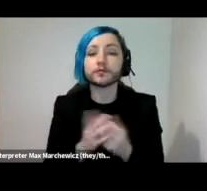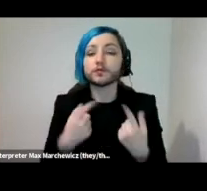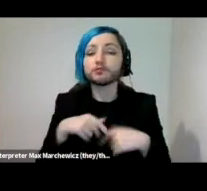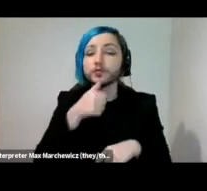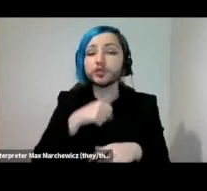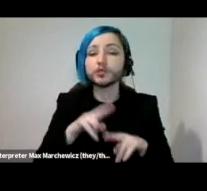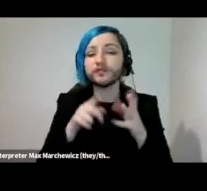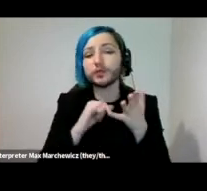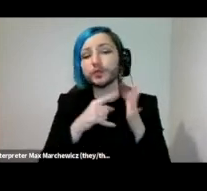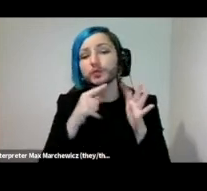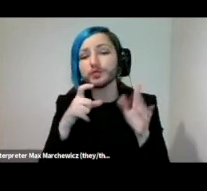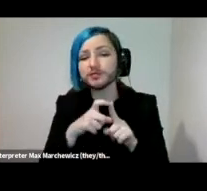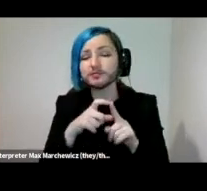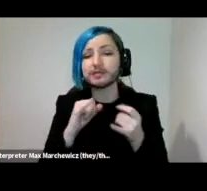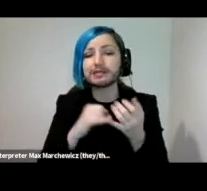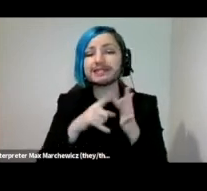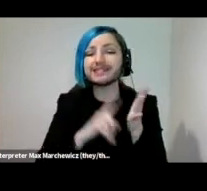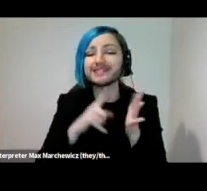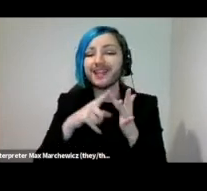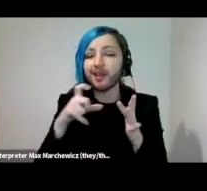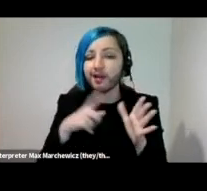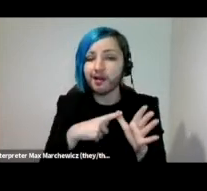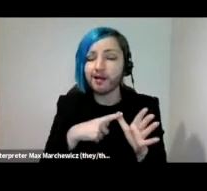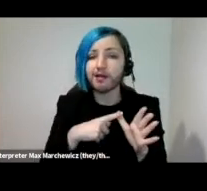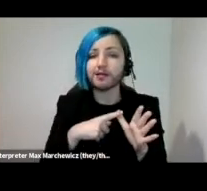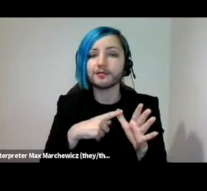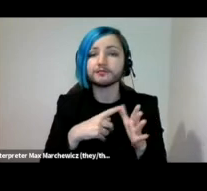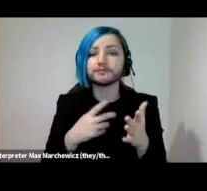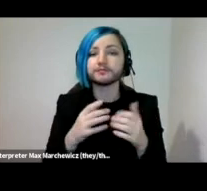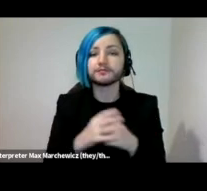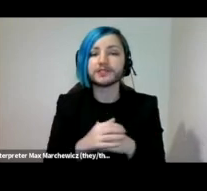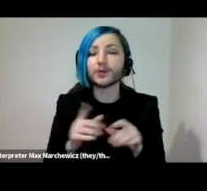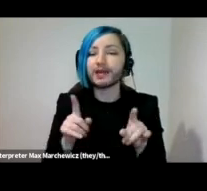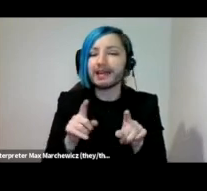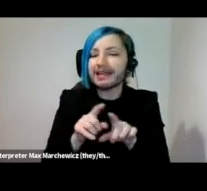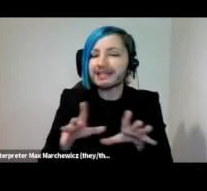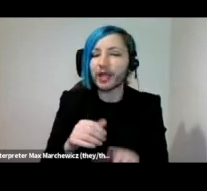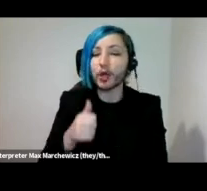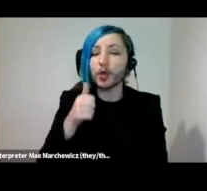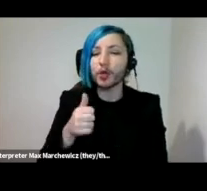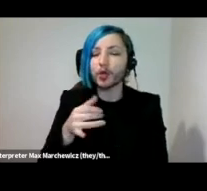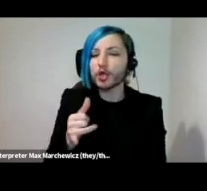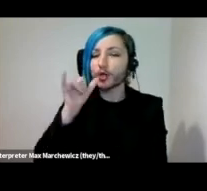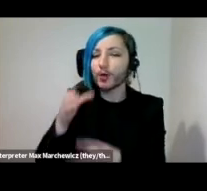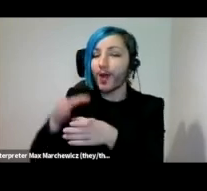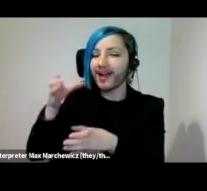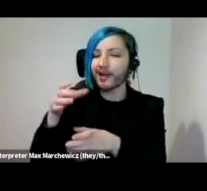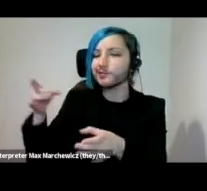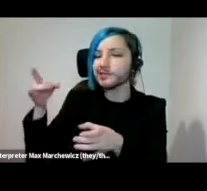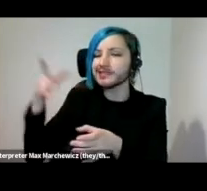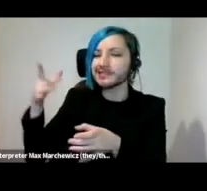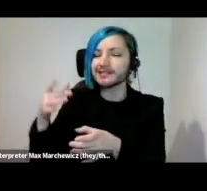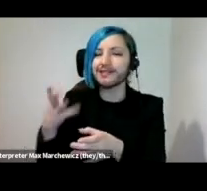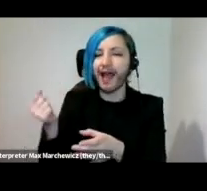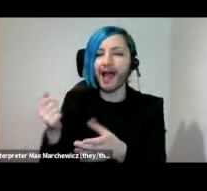silica. Again, it's like picking a good wine glass. You ping it and you hear a very